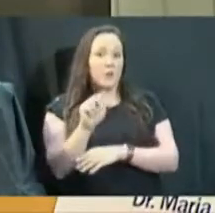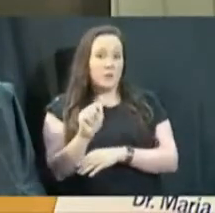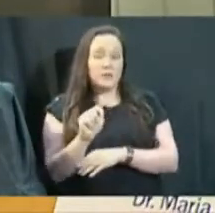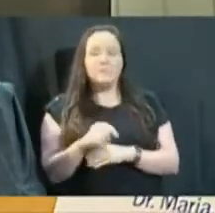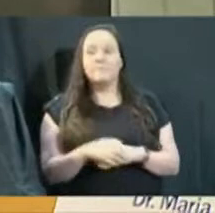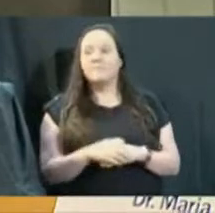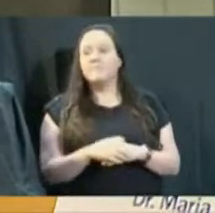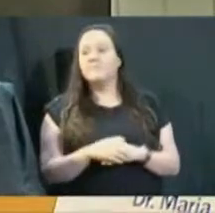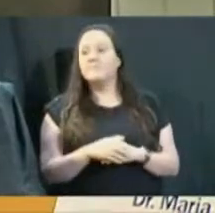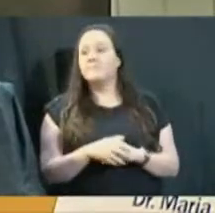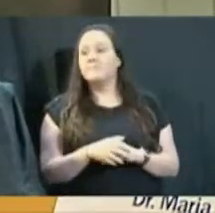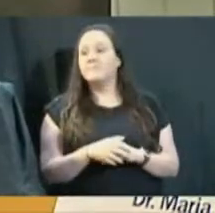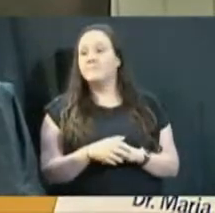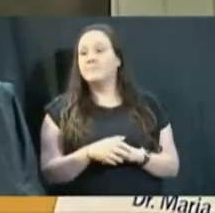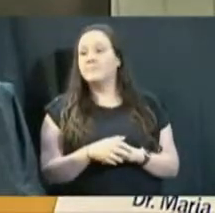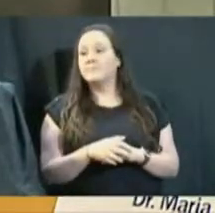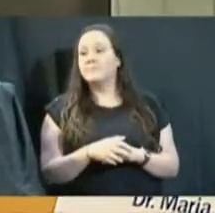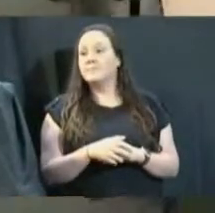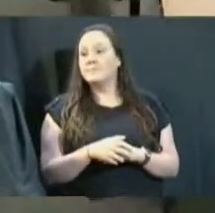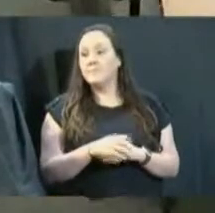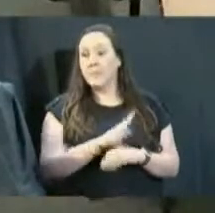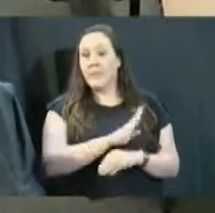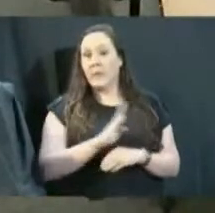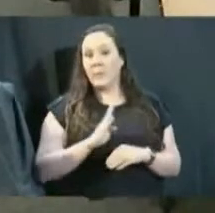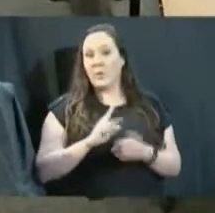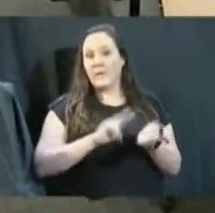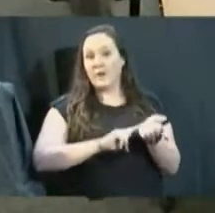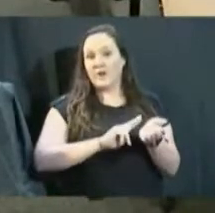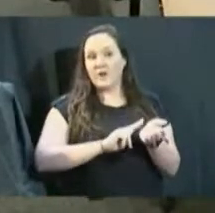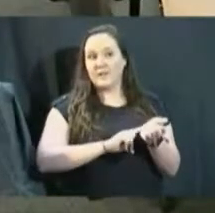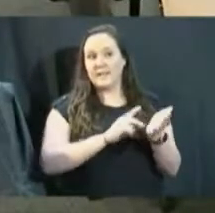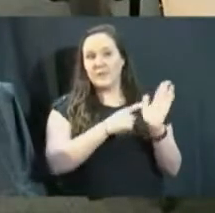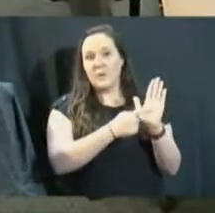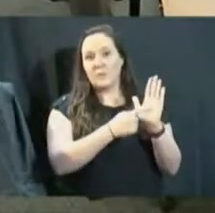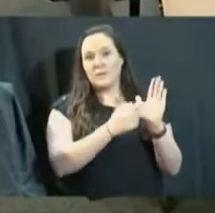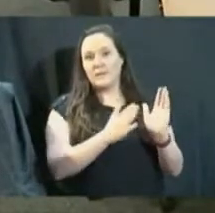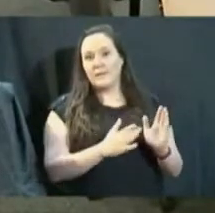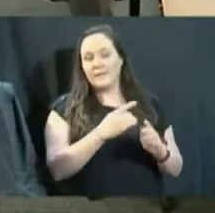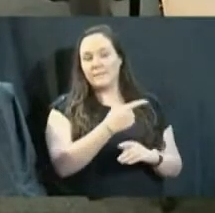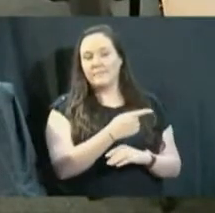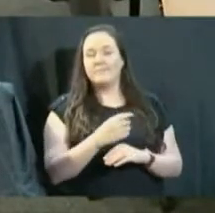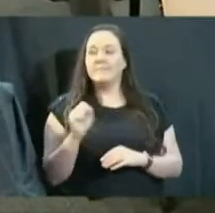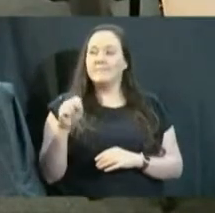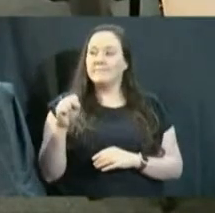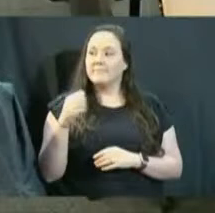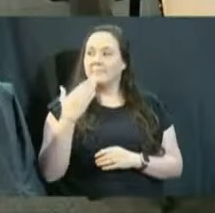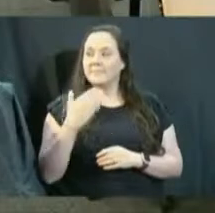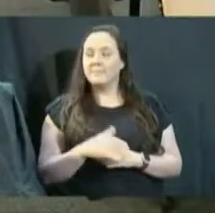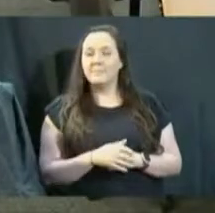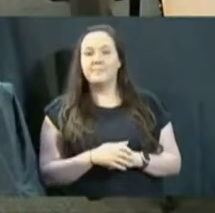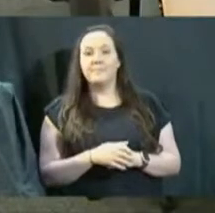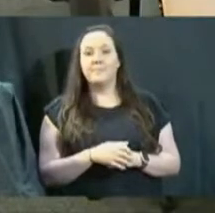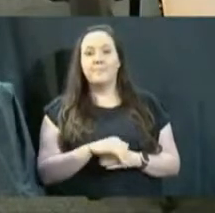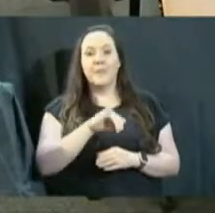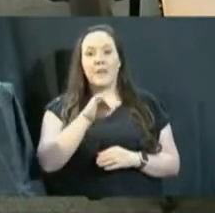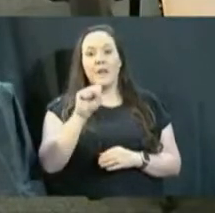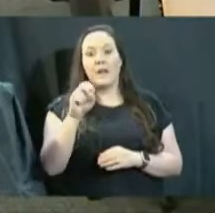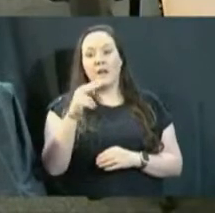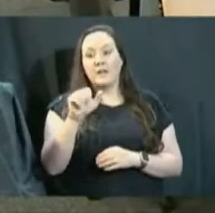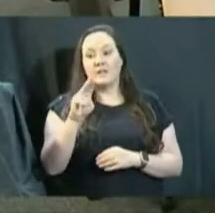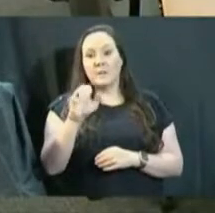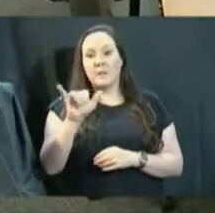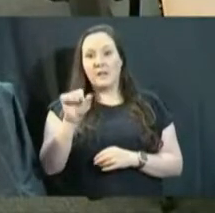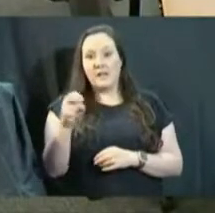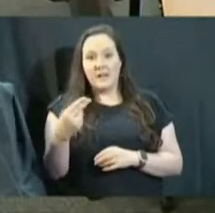And our Board of Nursing representative. Yes, thank you. James Shamia, we've